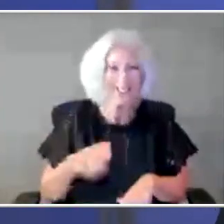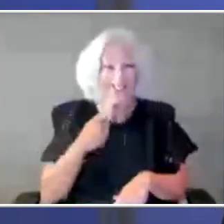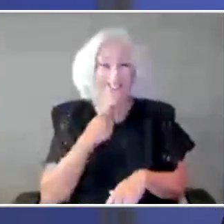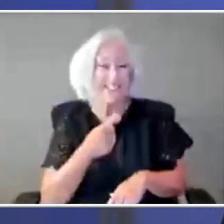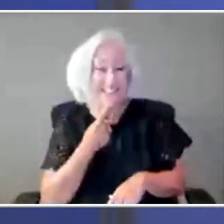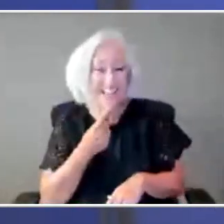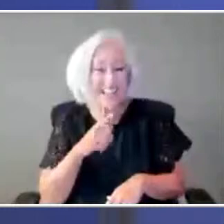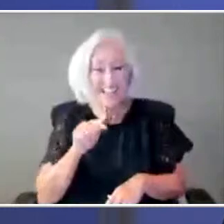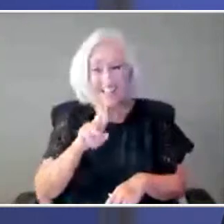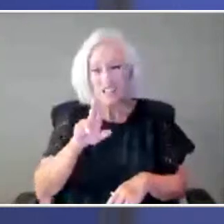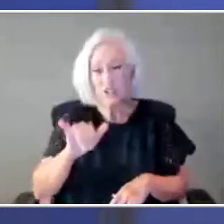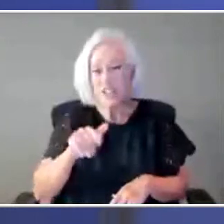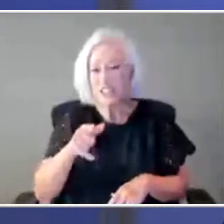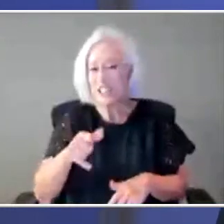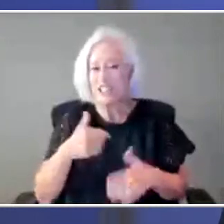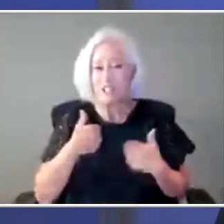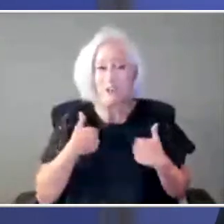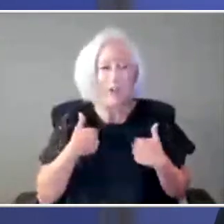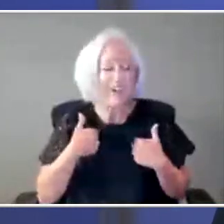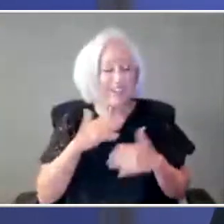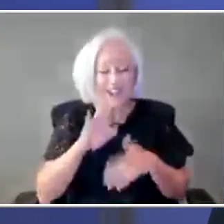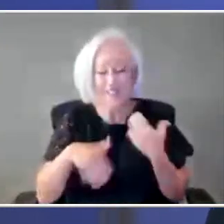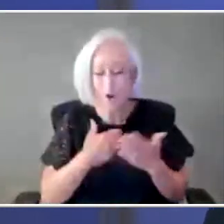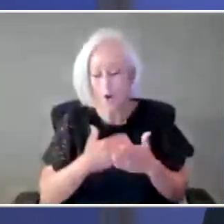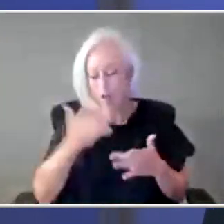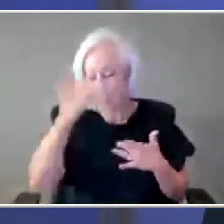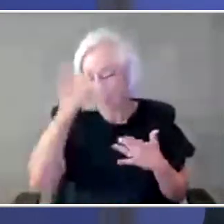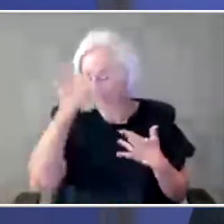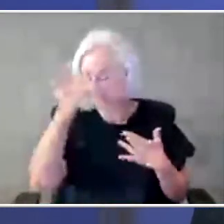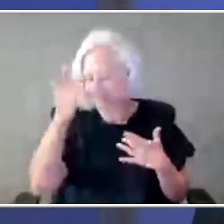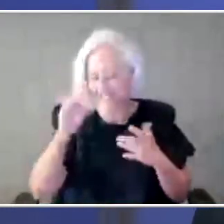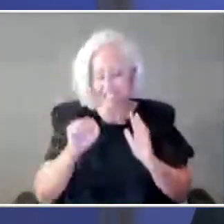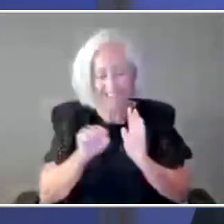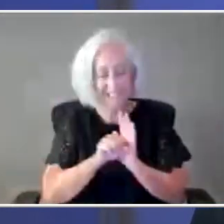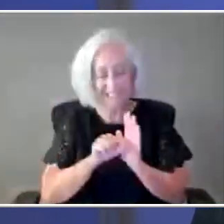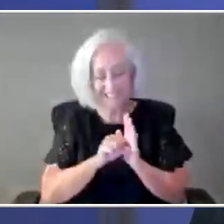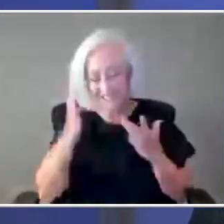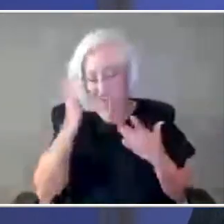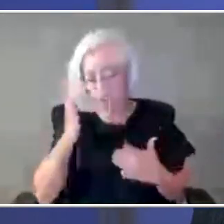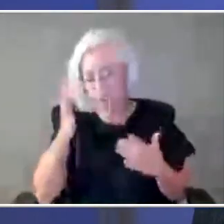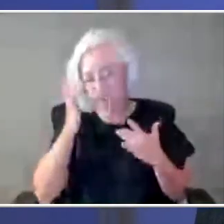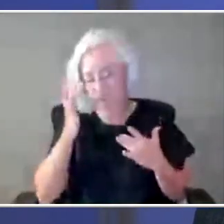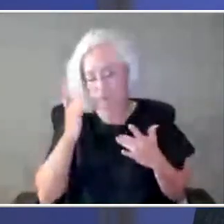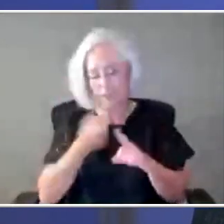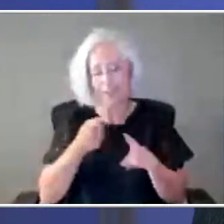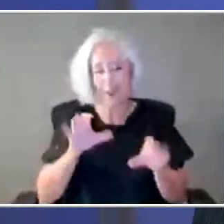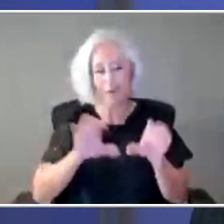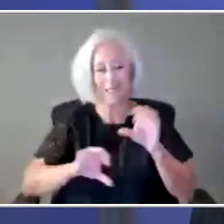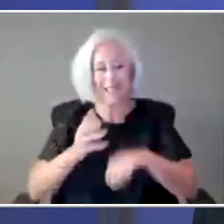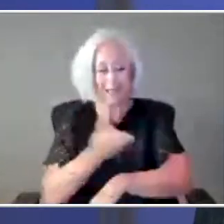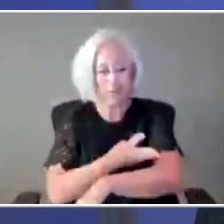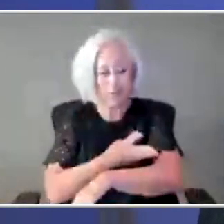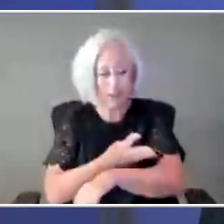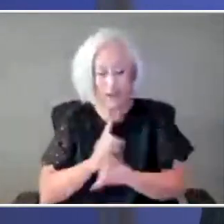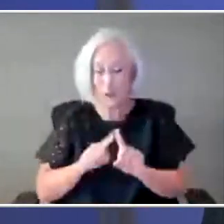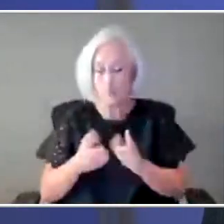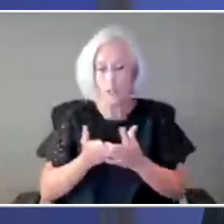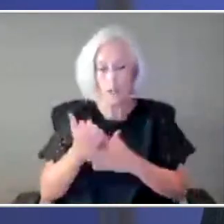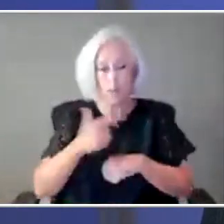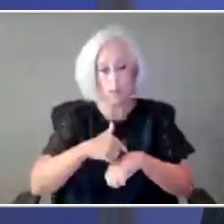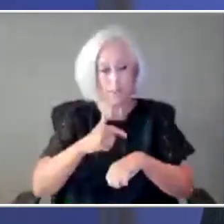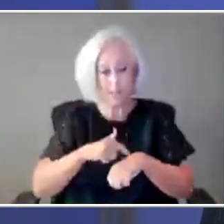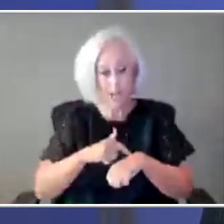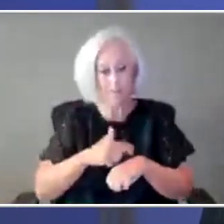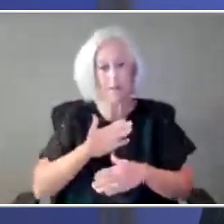side effects. I go, oh, great. This is wonderful. But I will say this, as time went on, my body did get used to it.